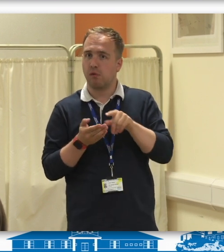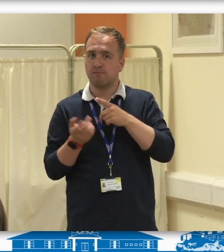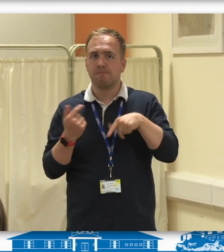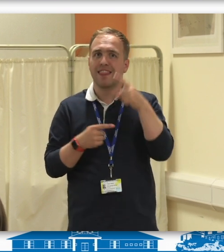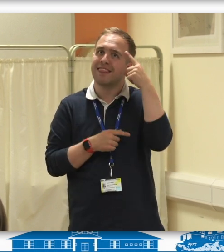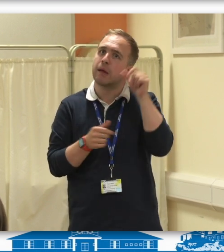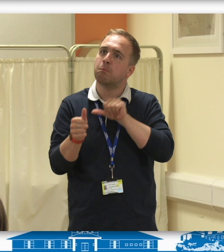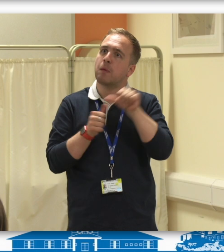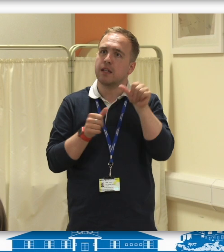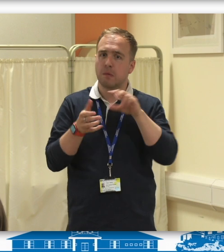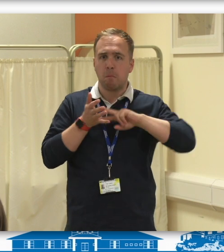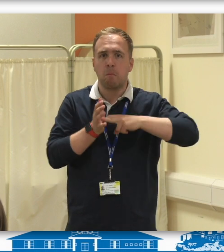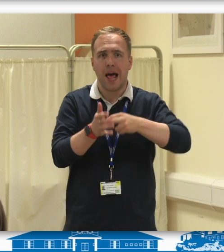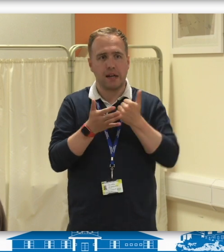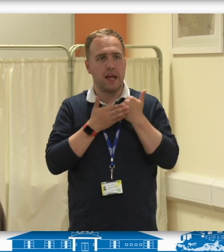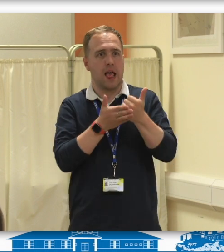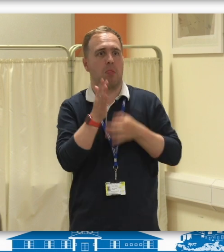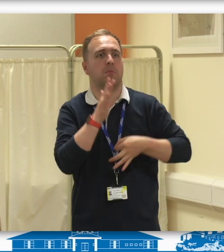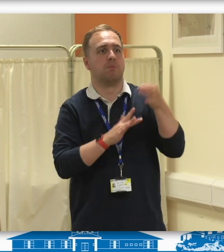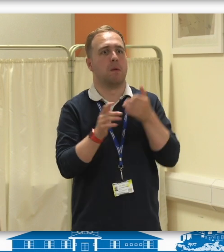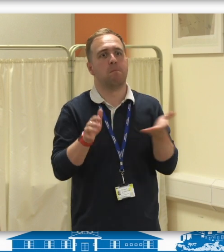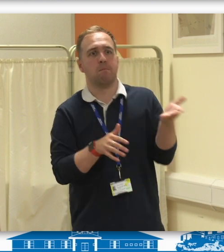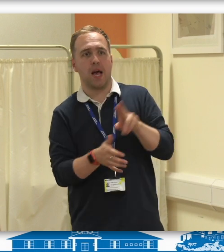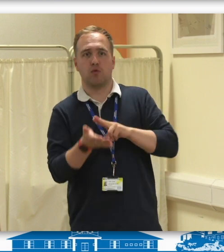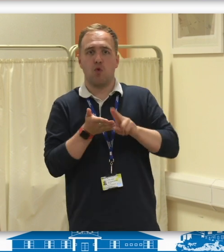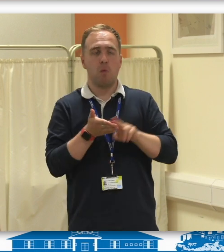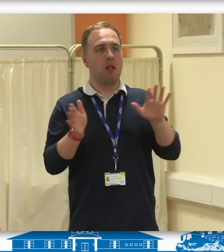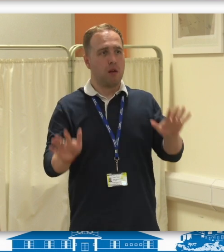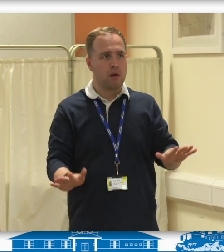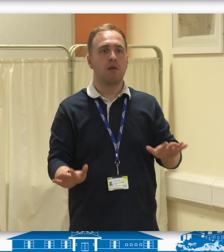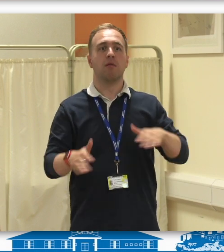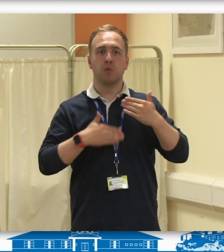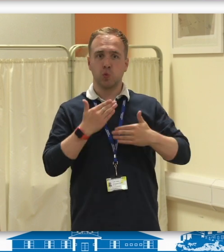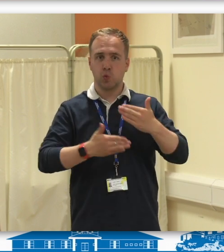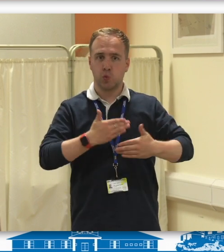help them to rebalance the sympathetic and parasympathetic systems?